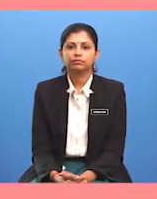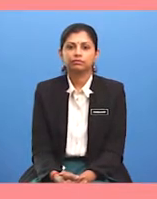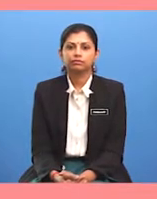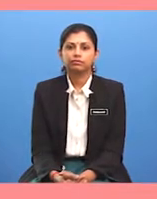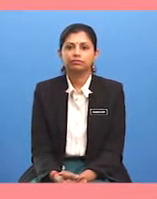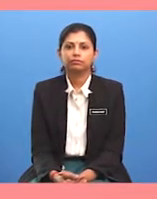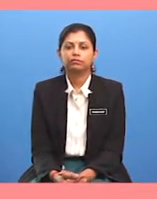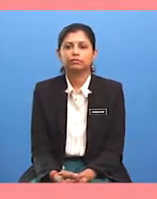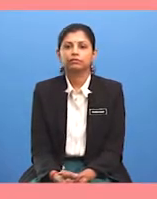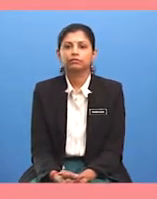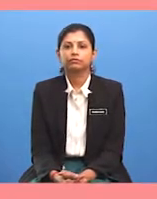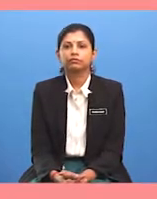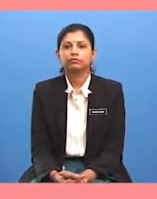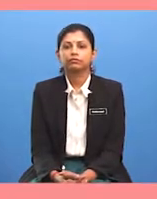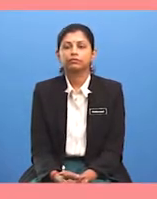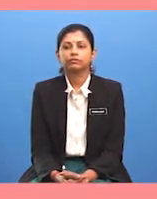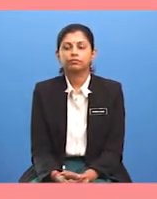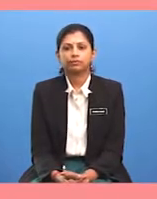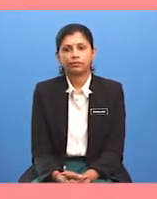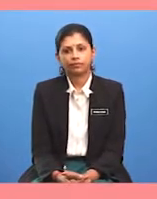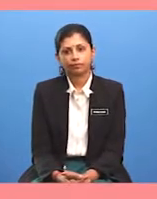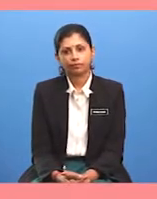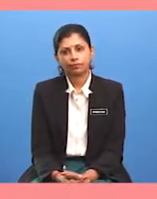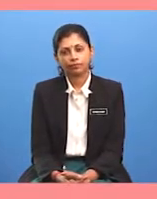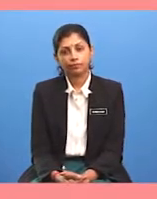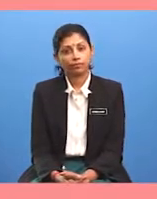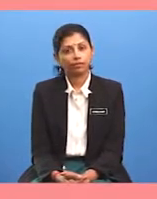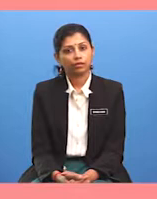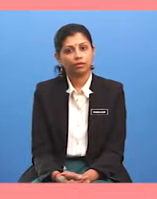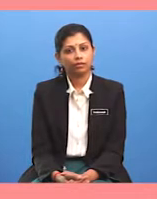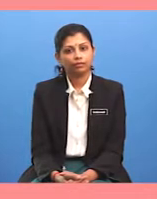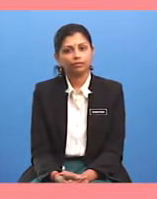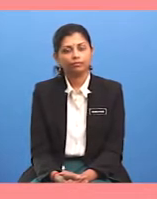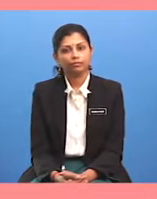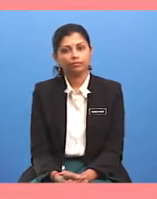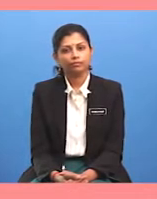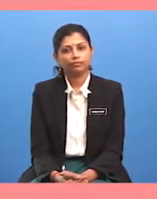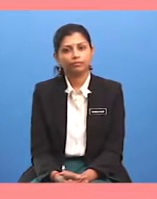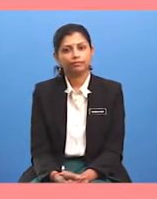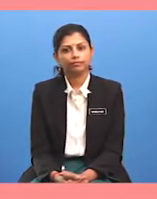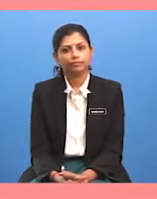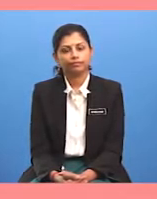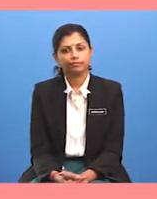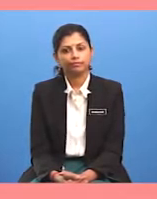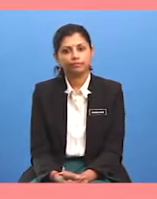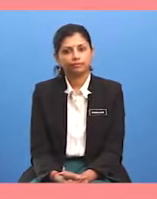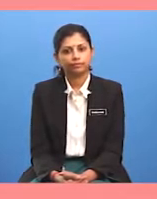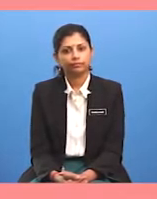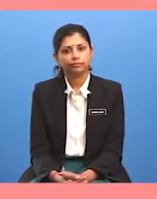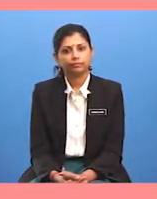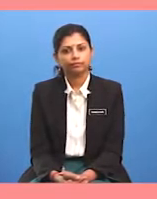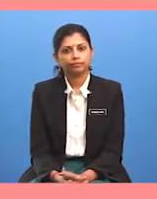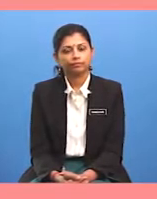wary of his security measures for Facebook. C. he is proud of his